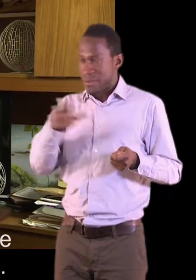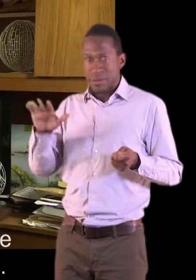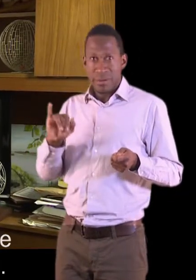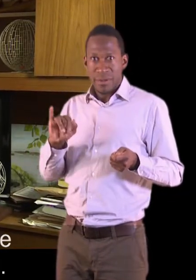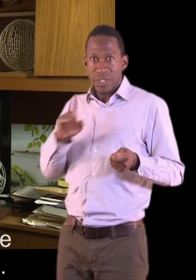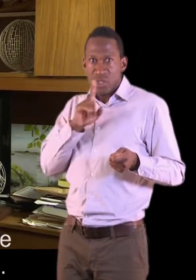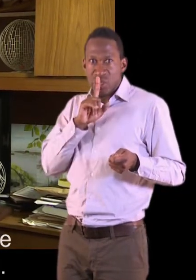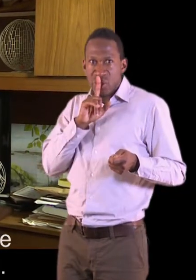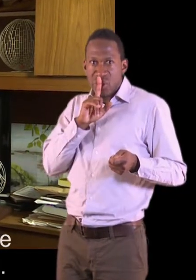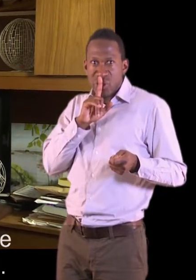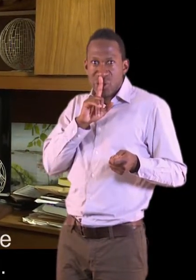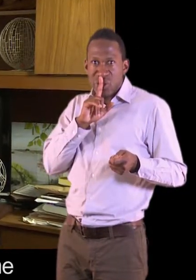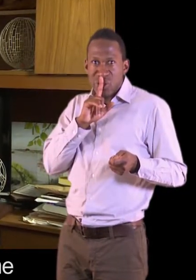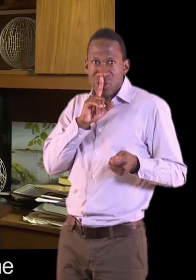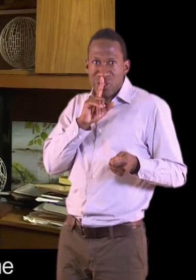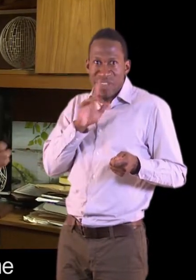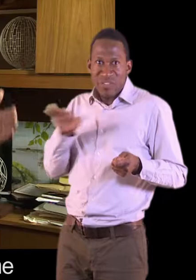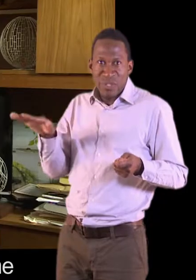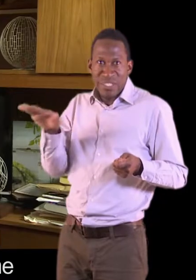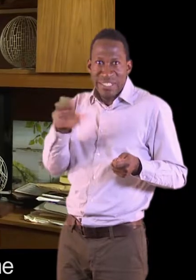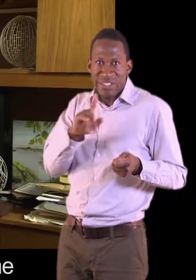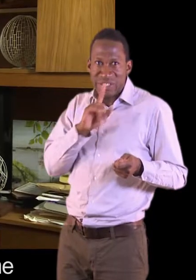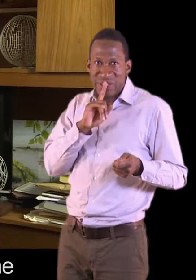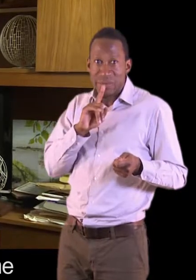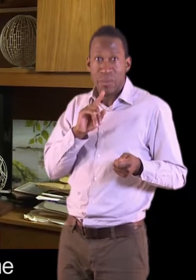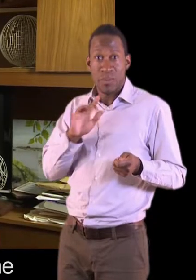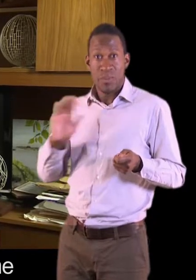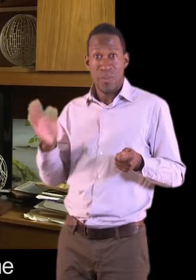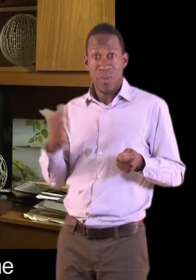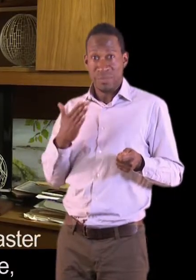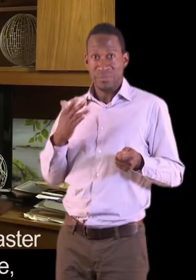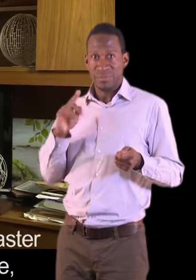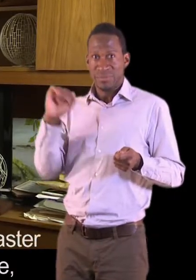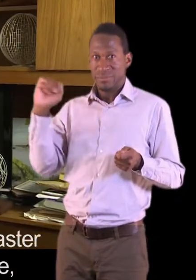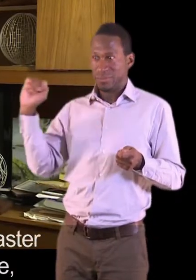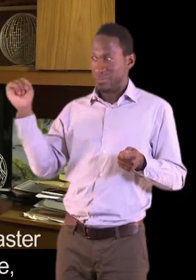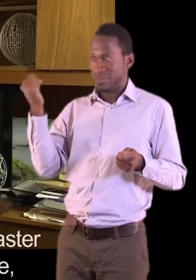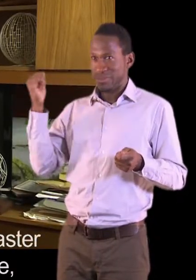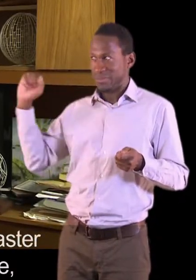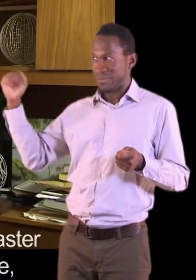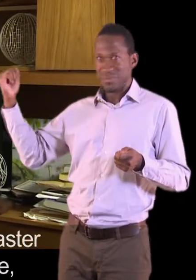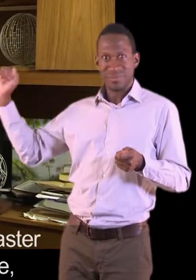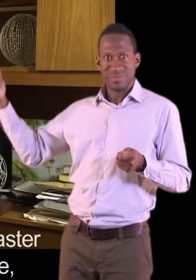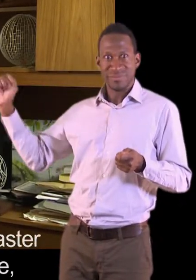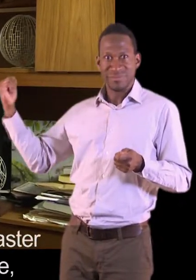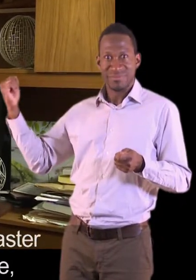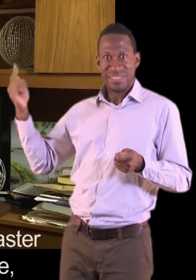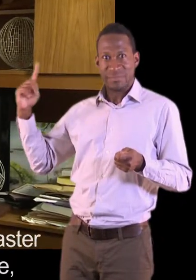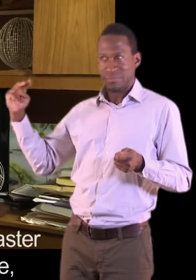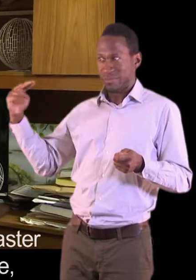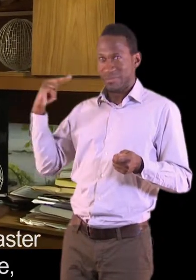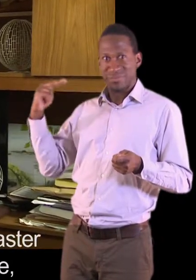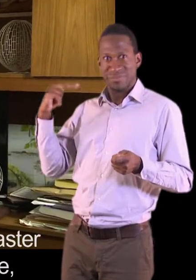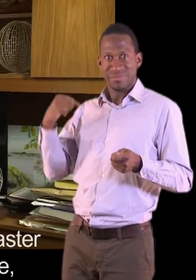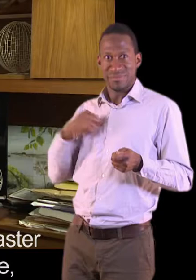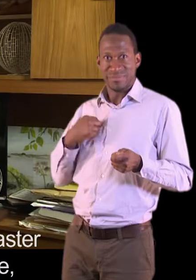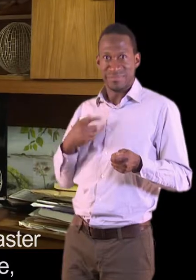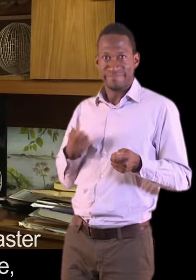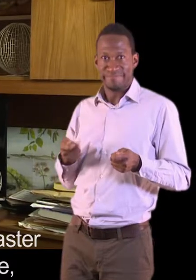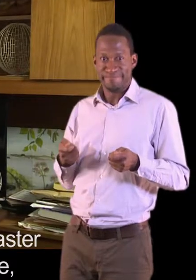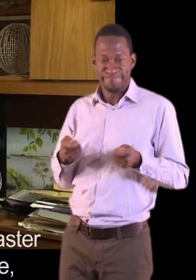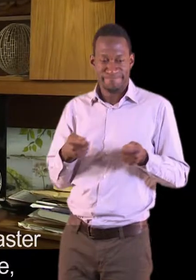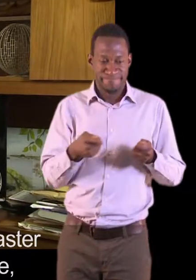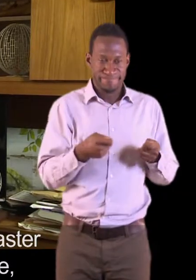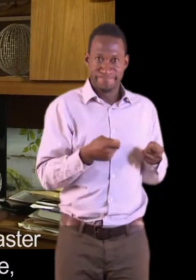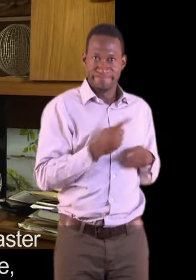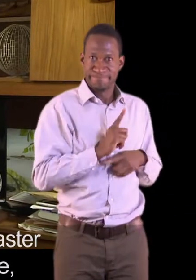there was this horrible hush, and everybody, all the heads turned round and watched me as I walked up to the master at the head of his